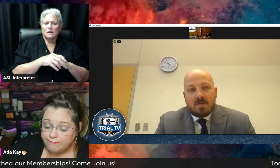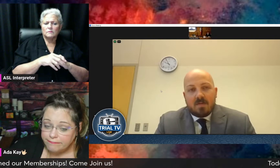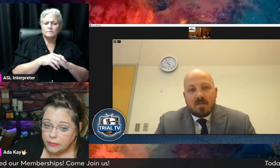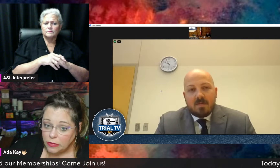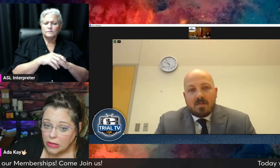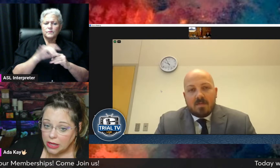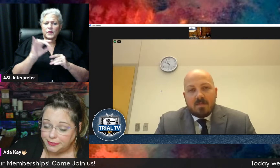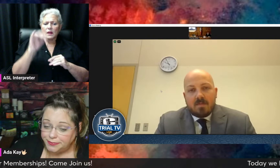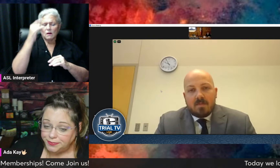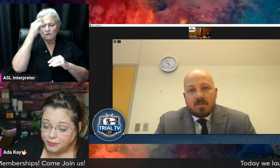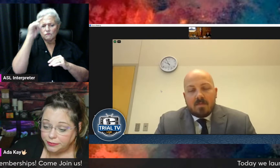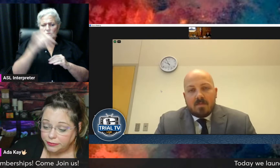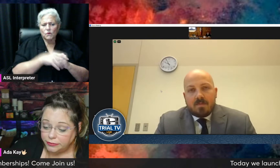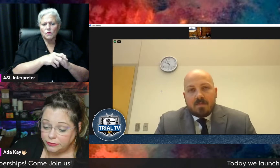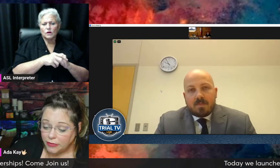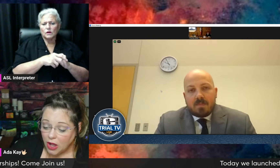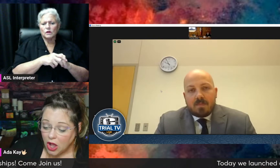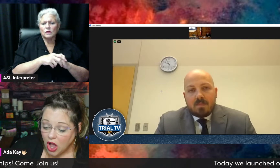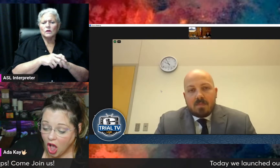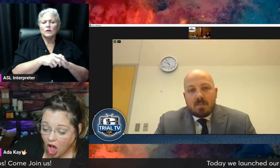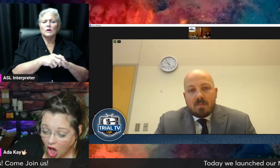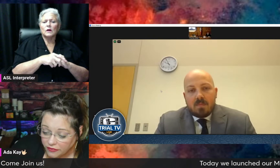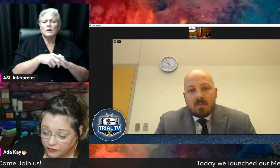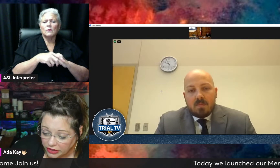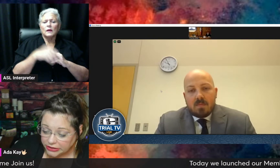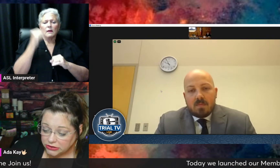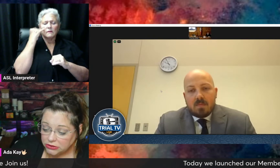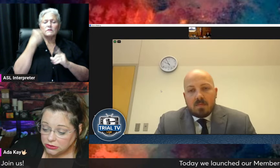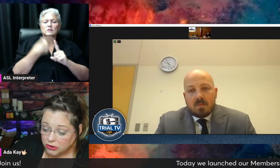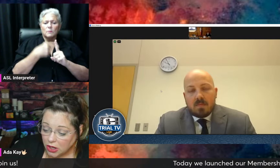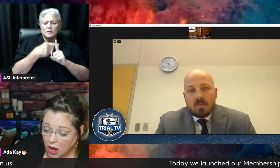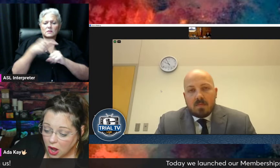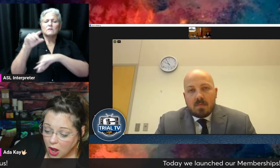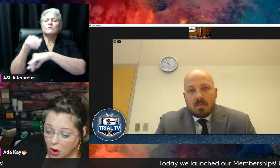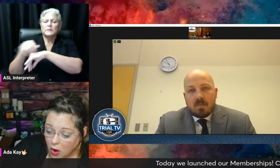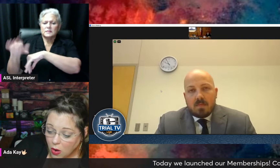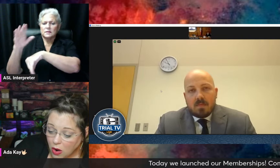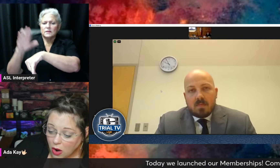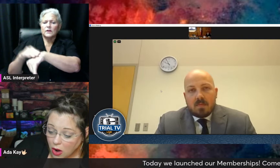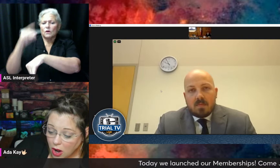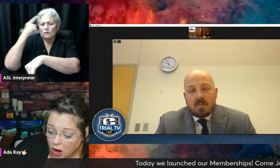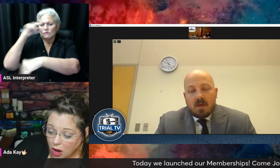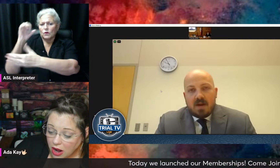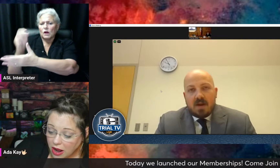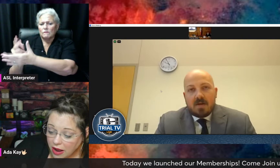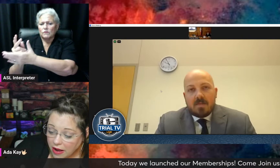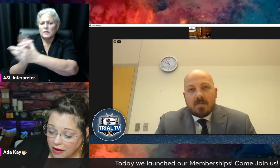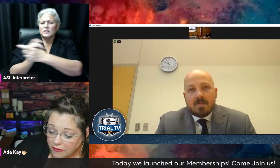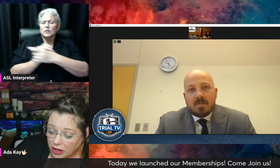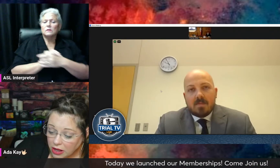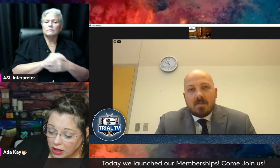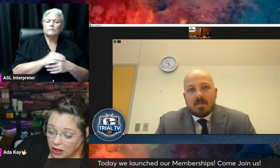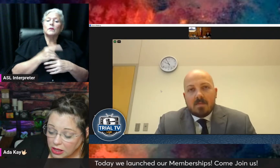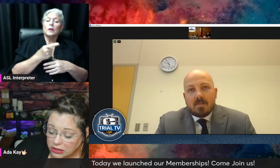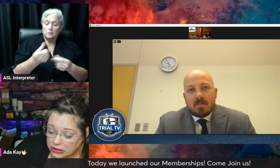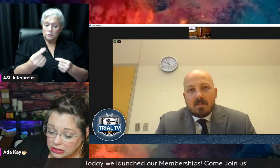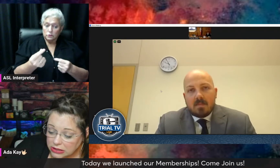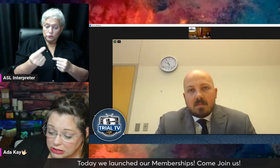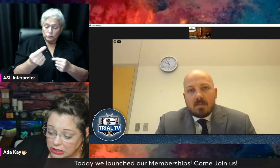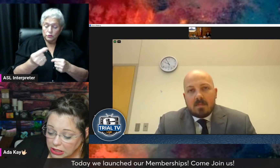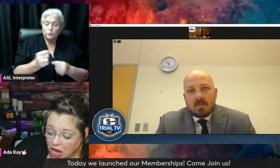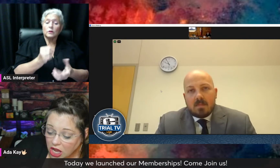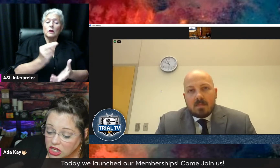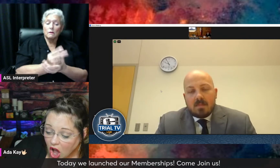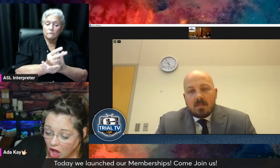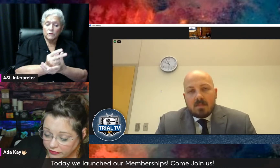class. Did you in fact do the confirmation testing on this specimen? I did.